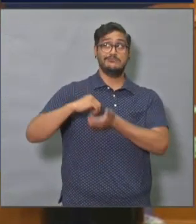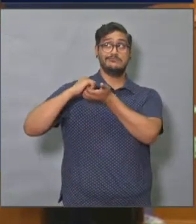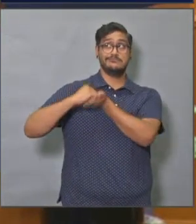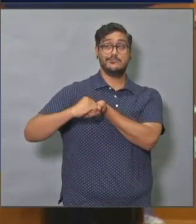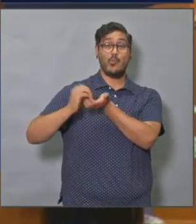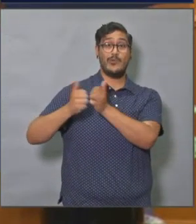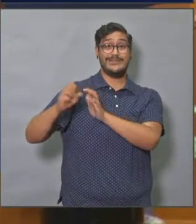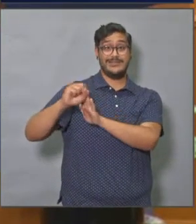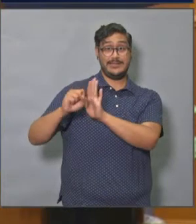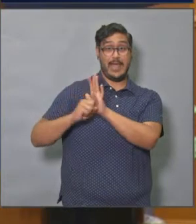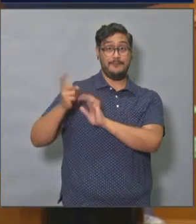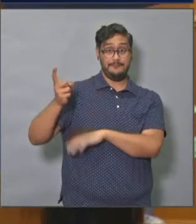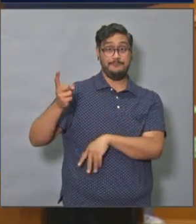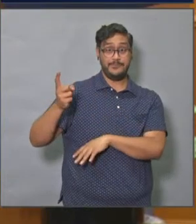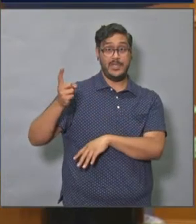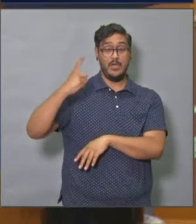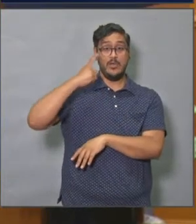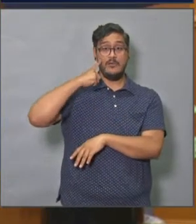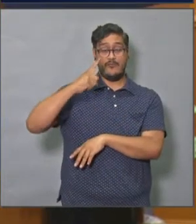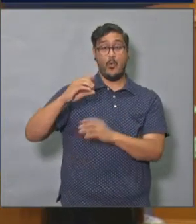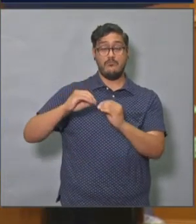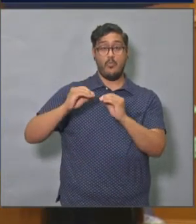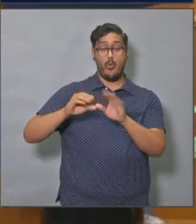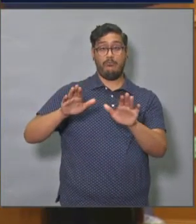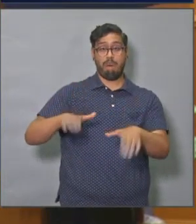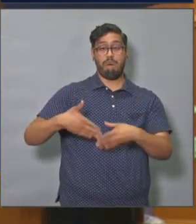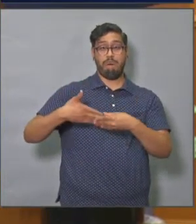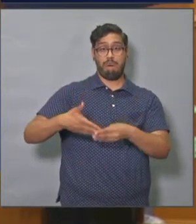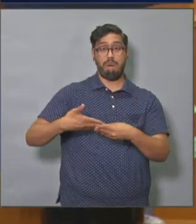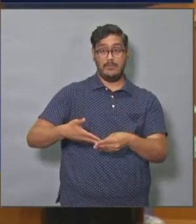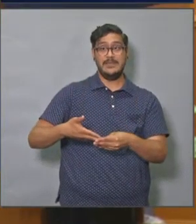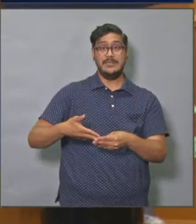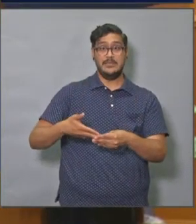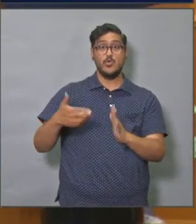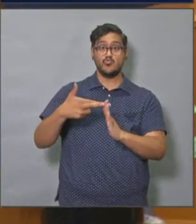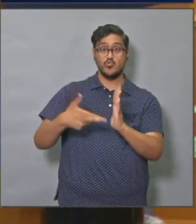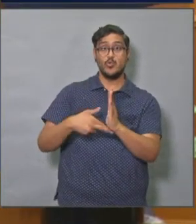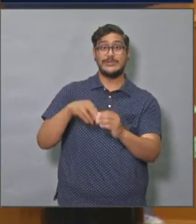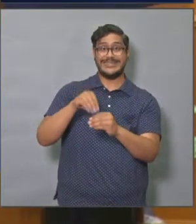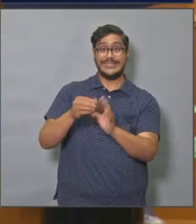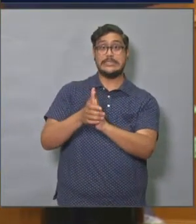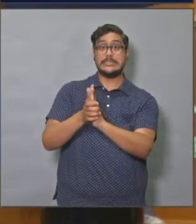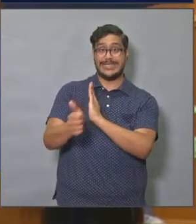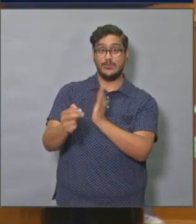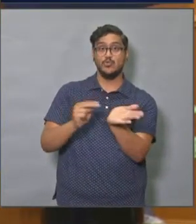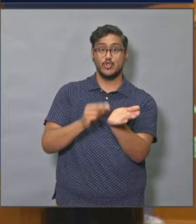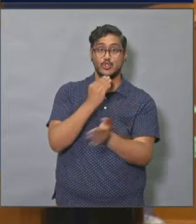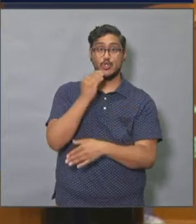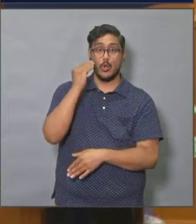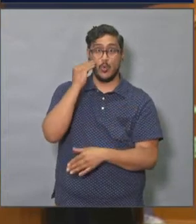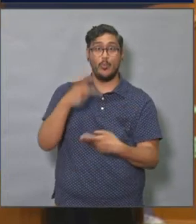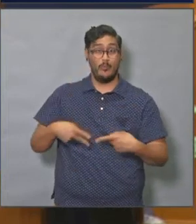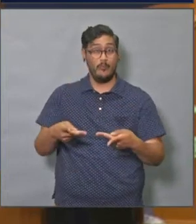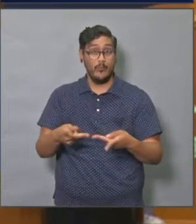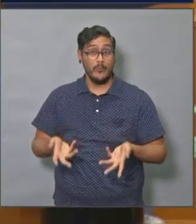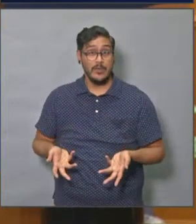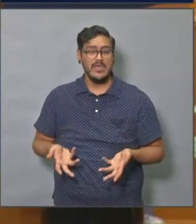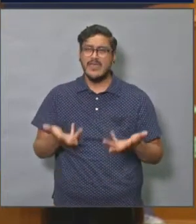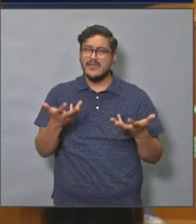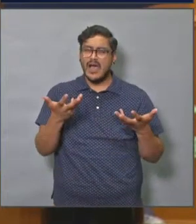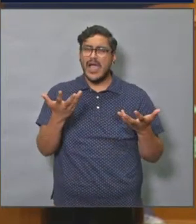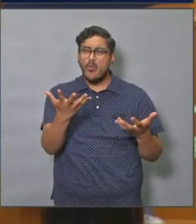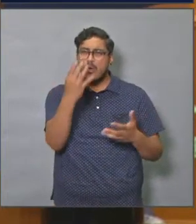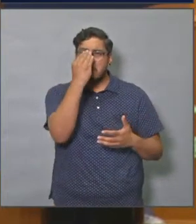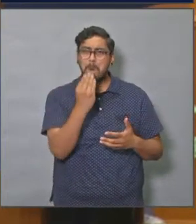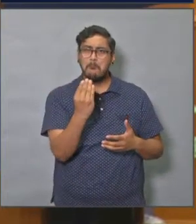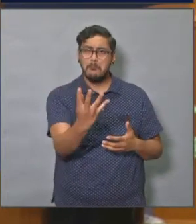relaxing the directives at the skilled nursing facilities. I do want to point out that there